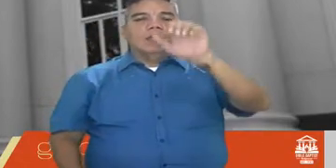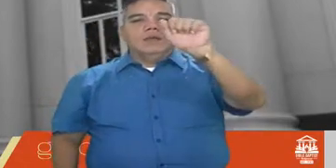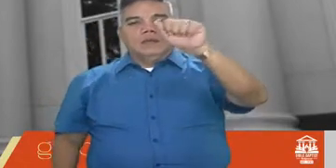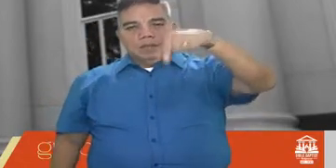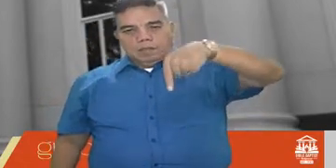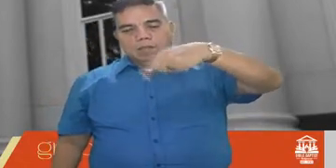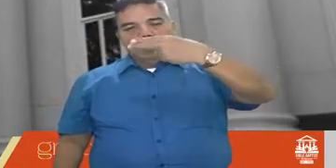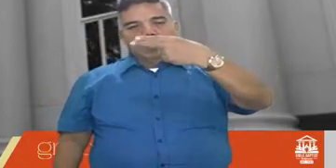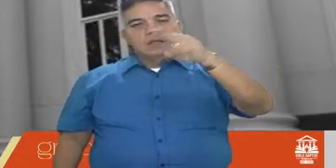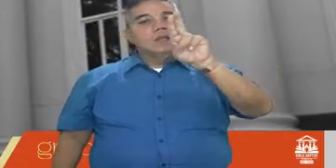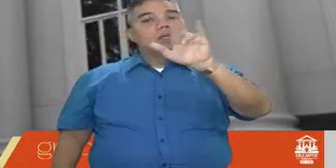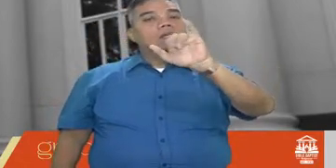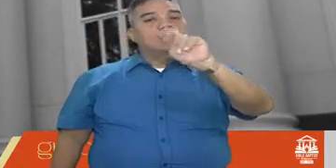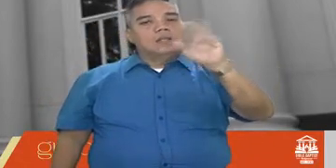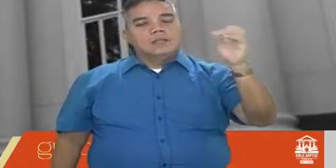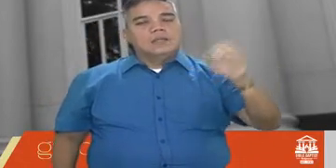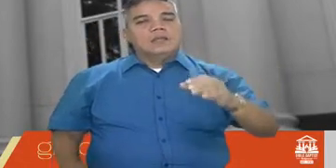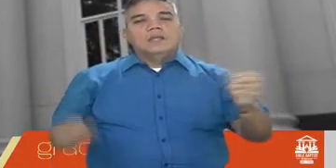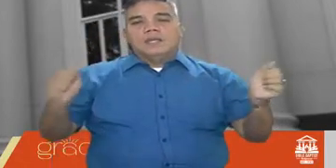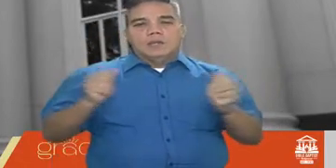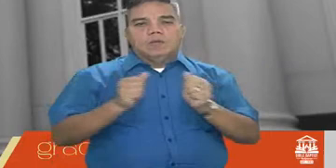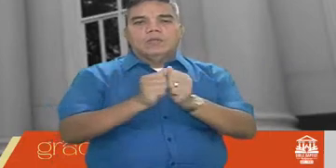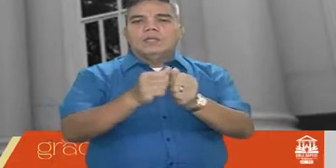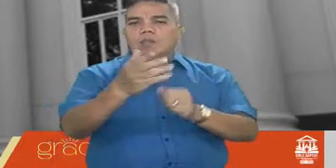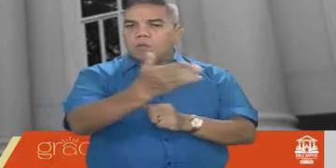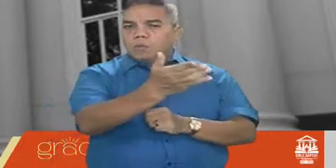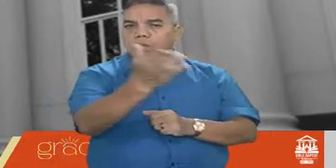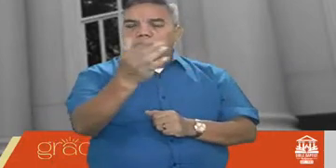Aquino, Sultan Kudarat, and others, even including